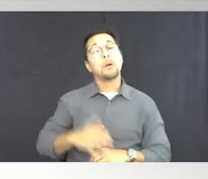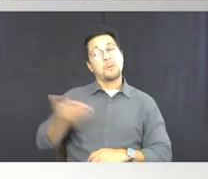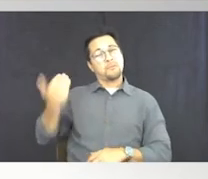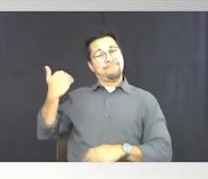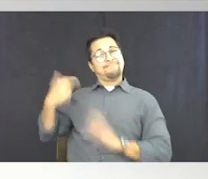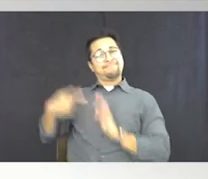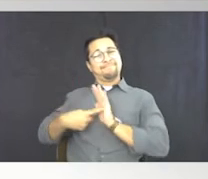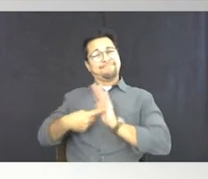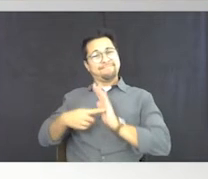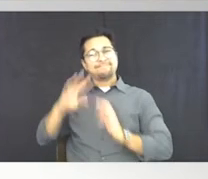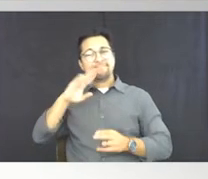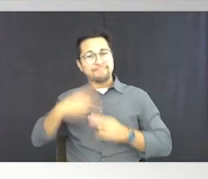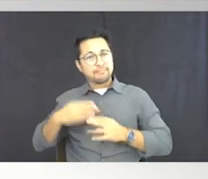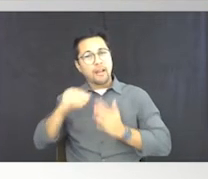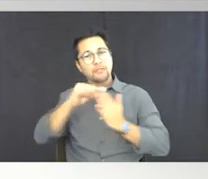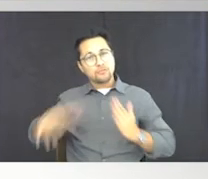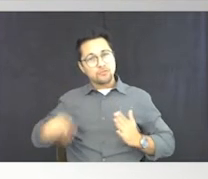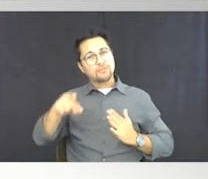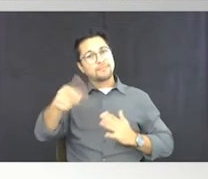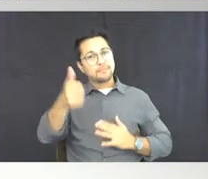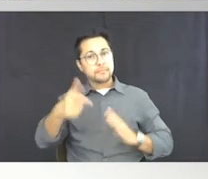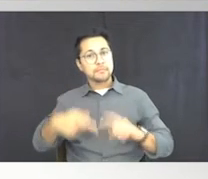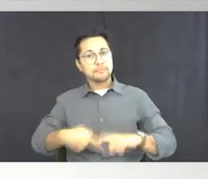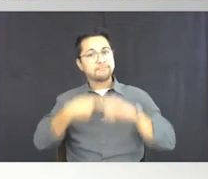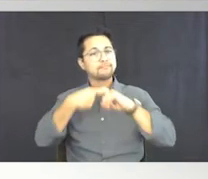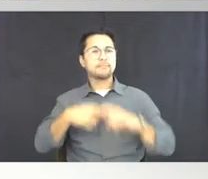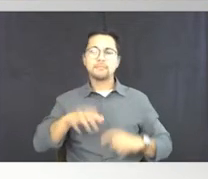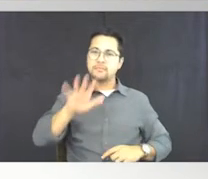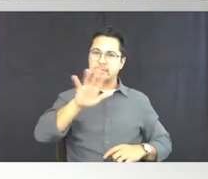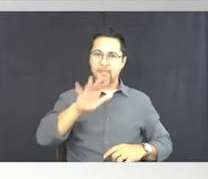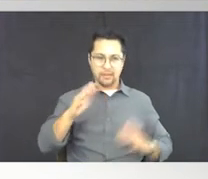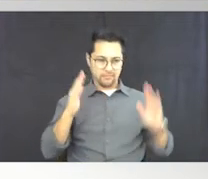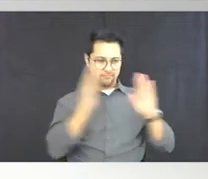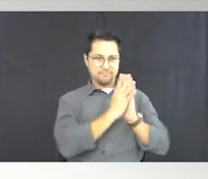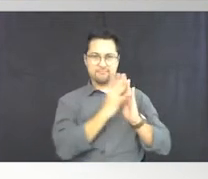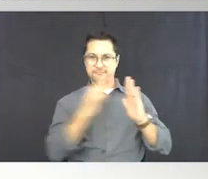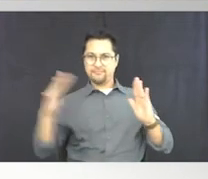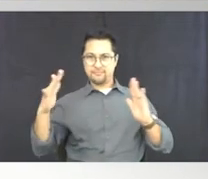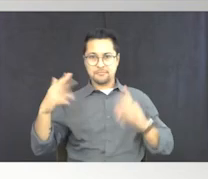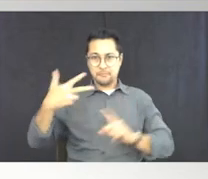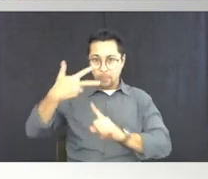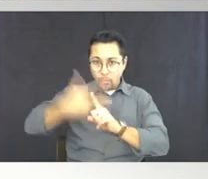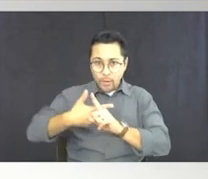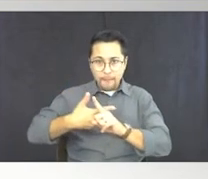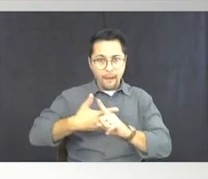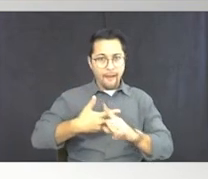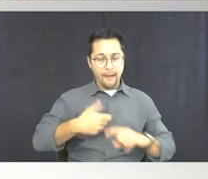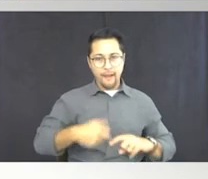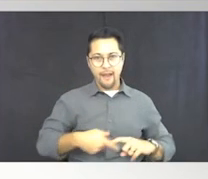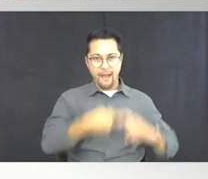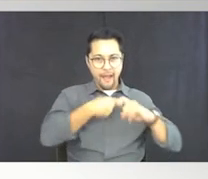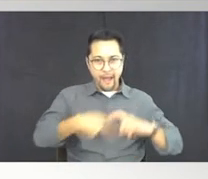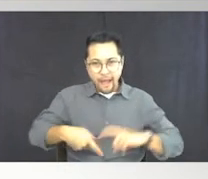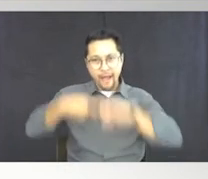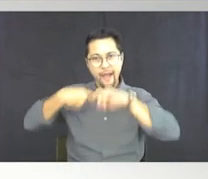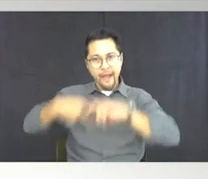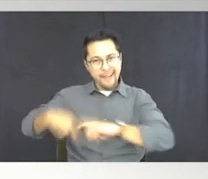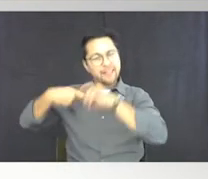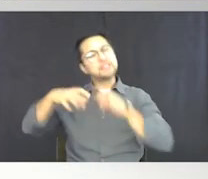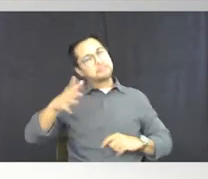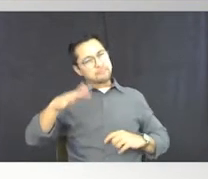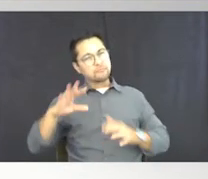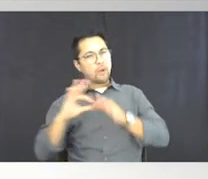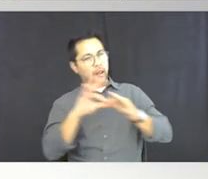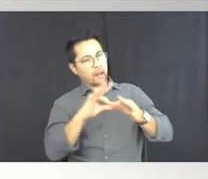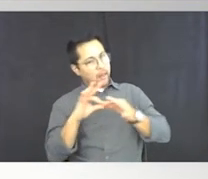student being suspended within 3 months of each other, those are pretty closely related to each other,